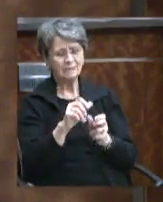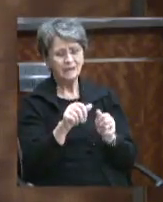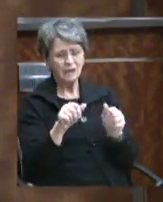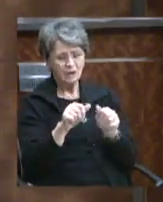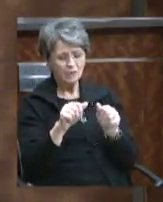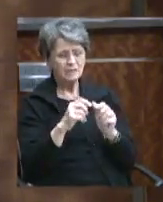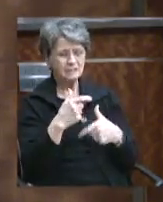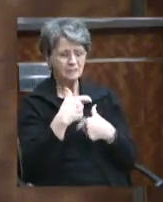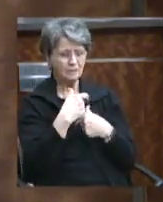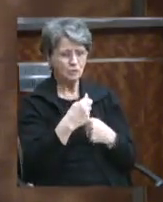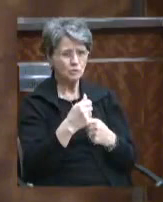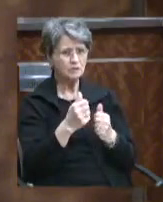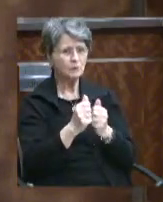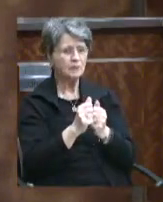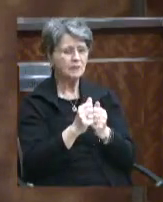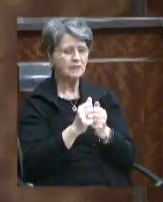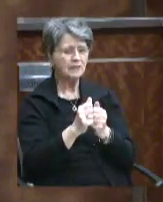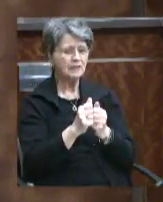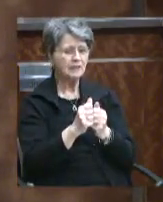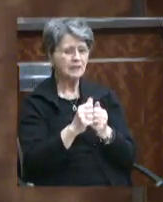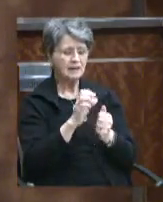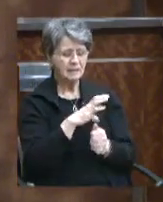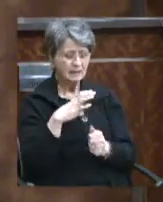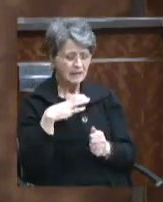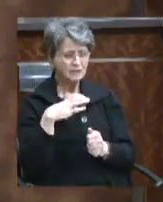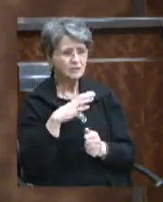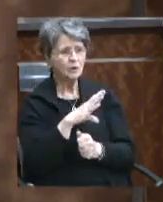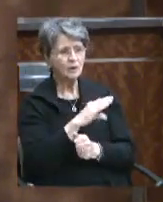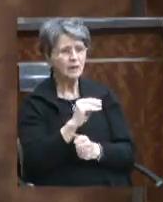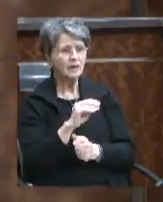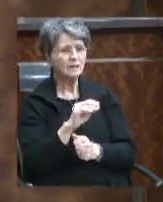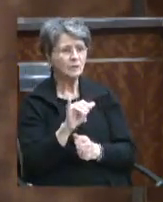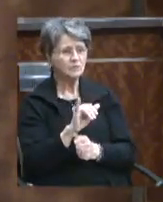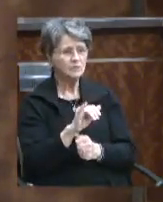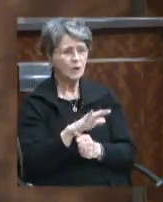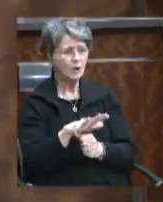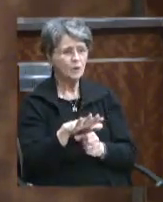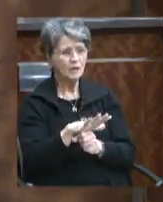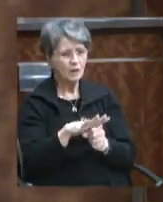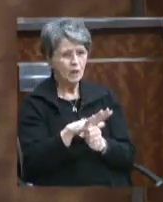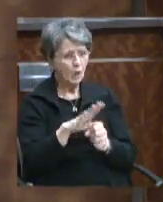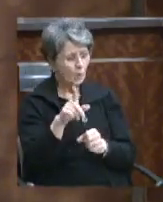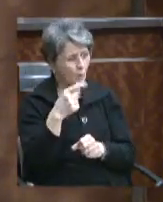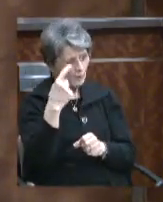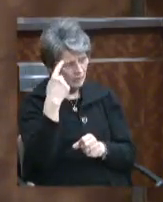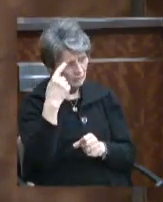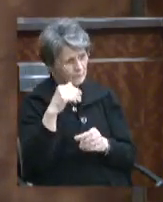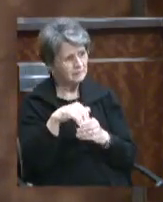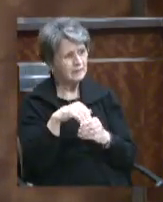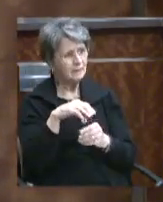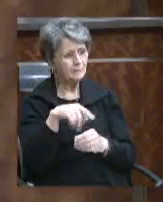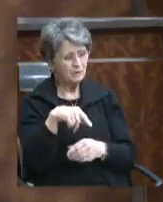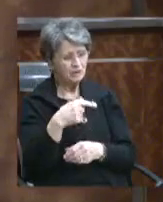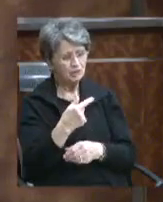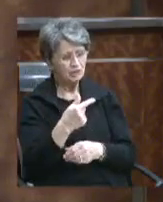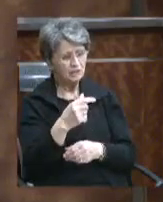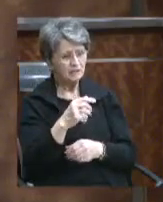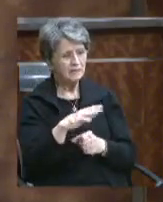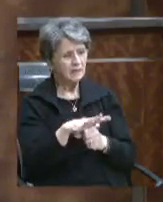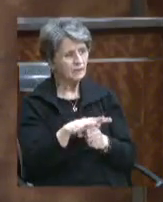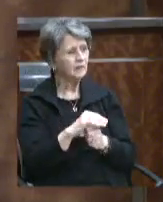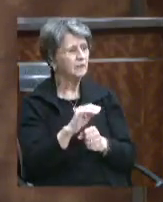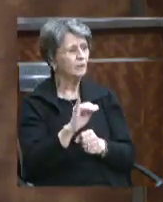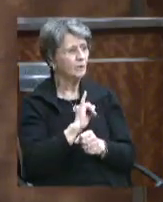county council as well as the municipalities in Prince George's County. I attended